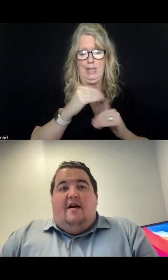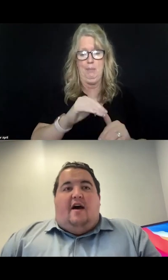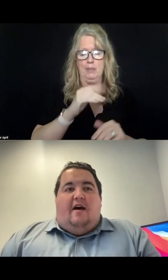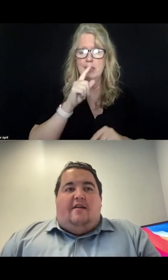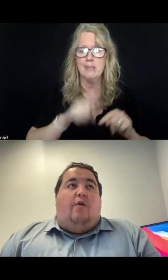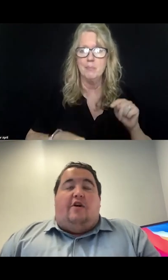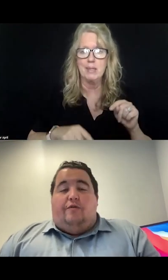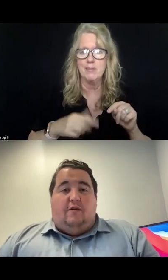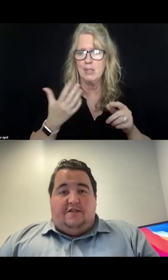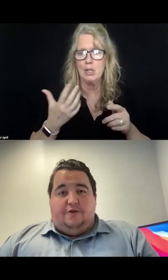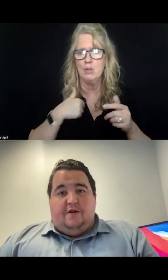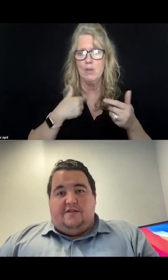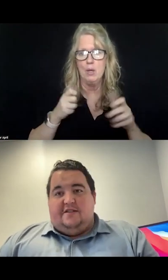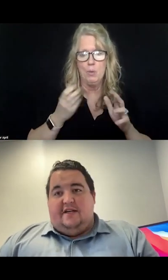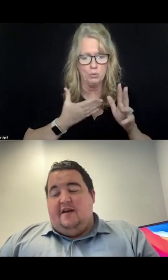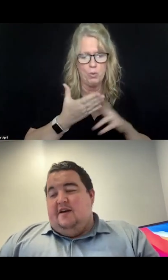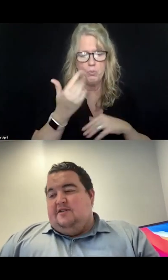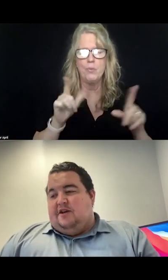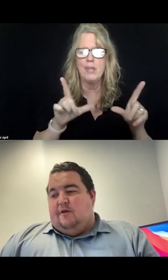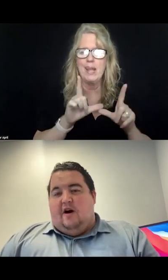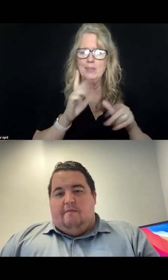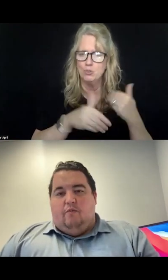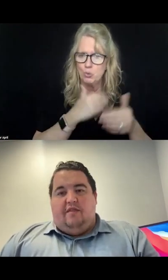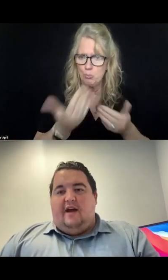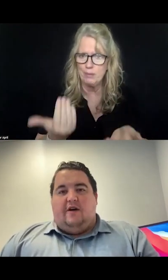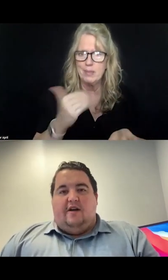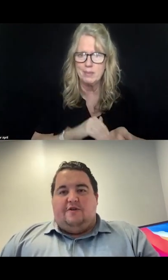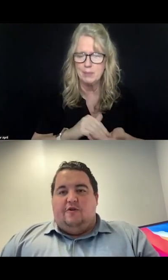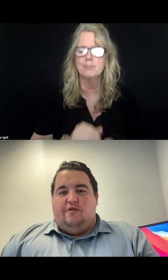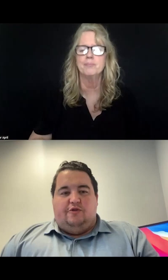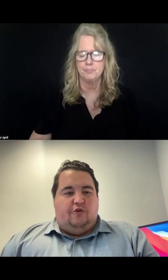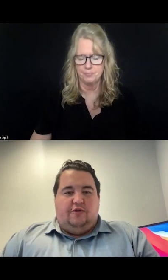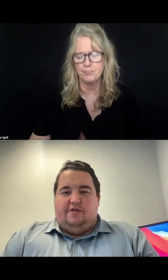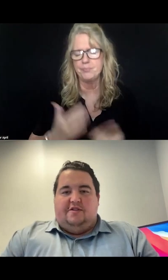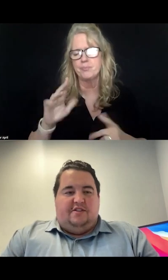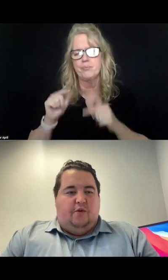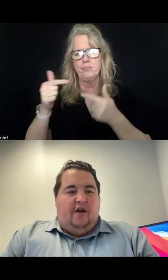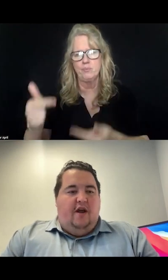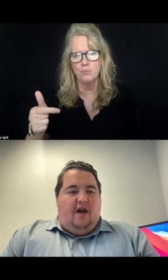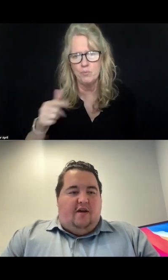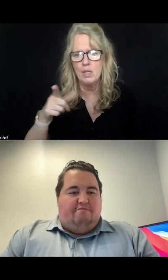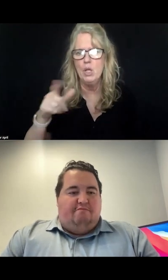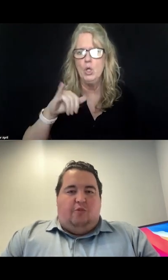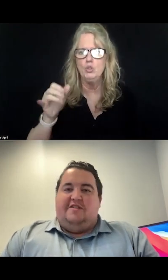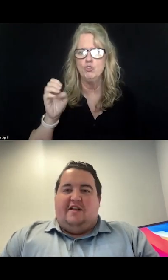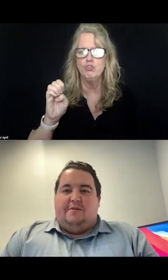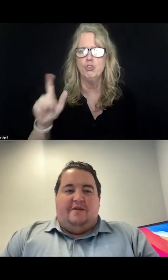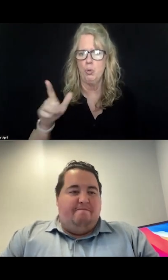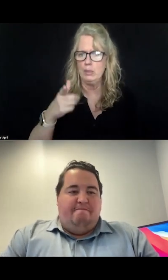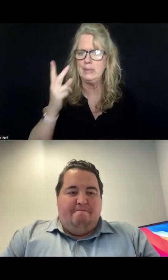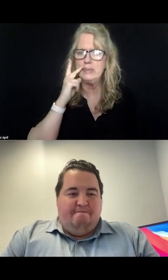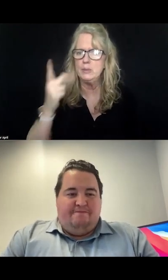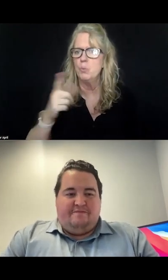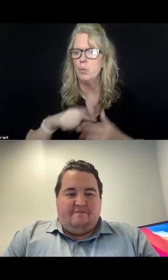can't. They don't want to go through the licensure process again. So with that, I'll kind of turn it over to Joel to see what his thoughts